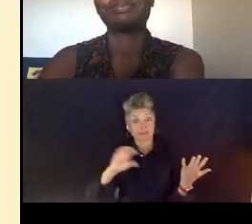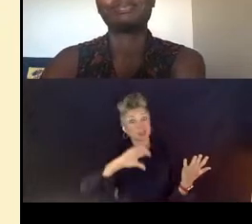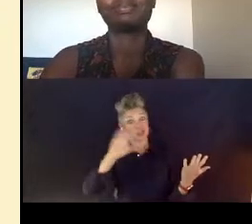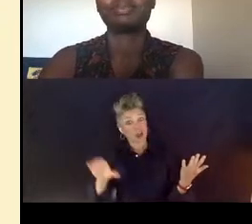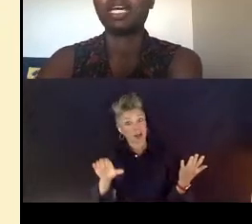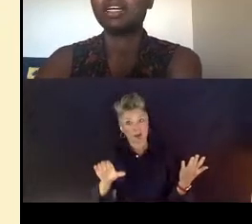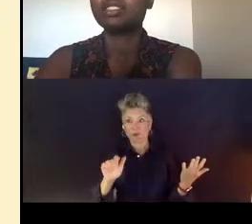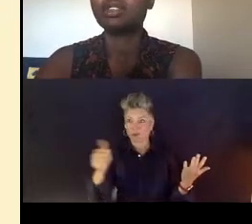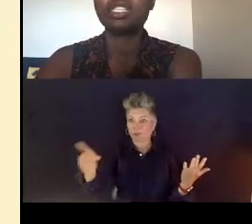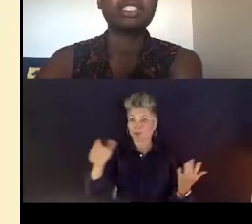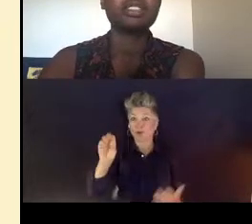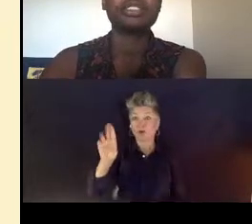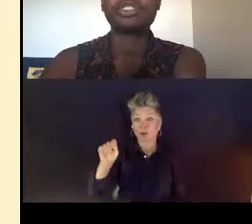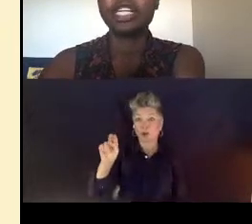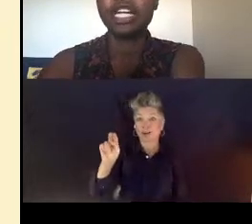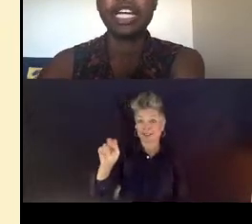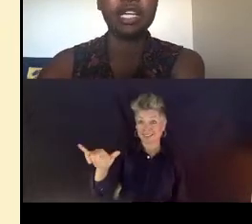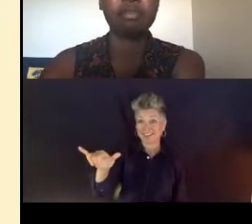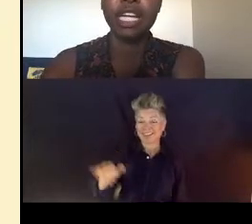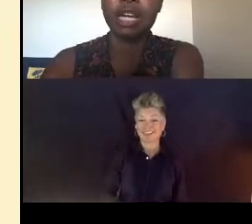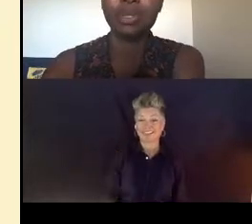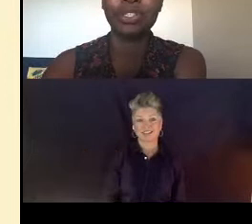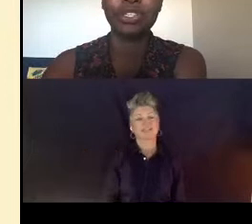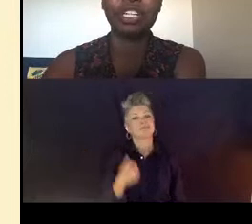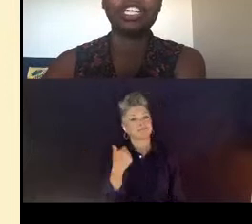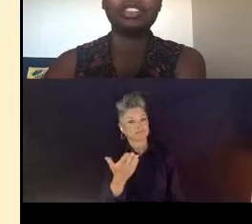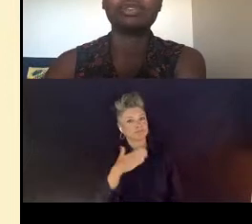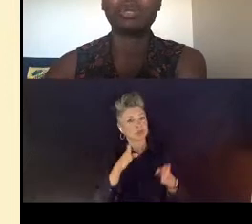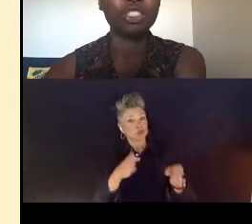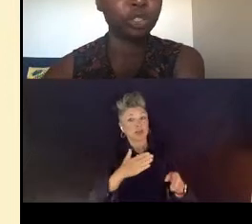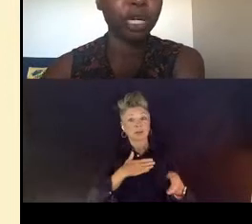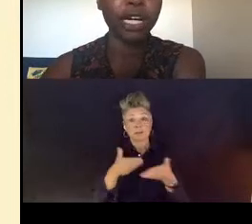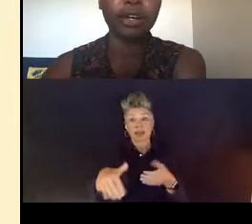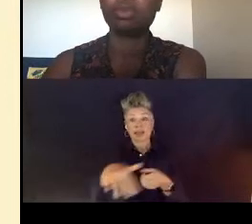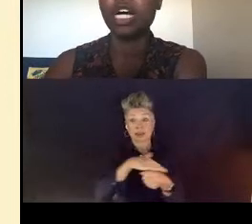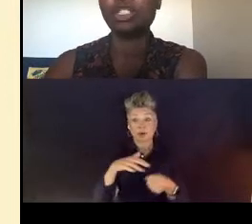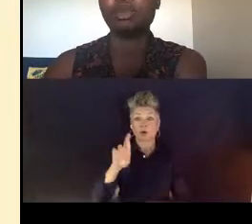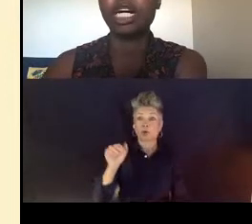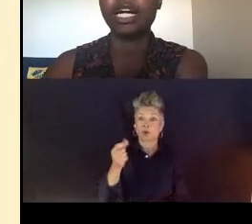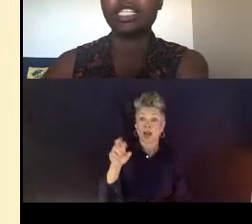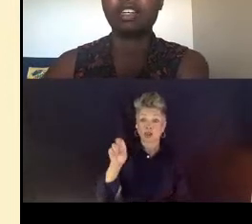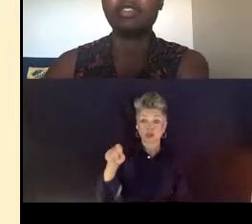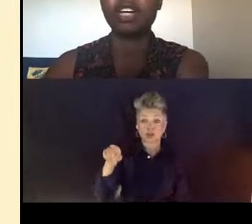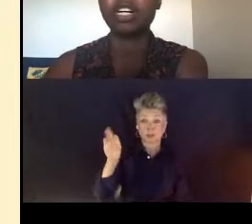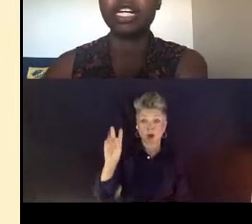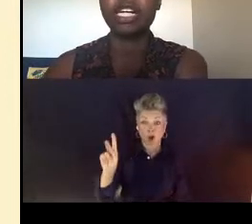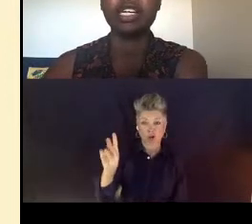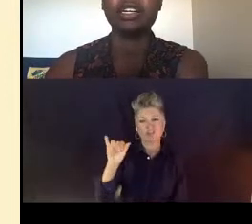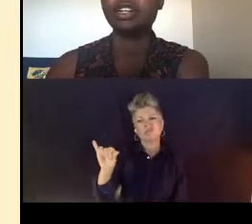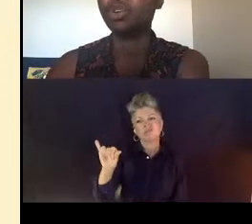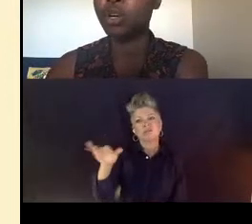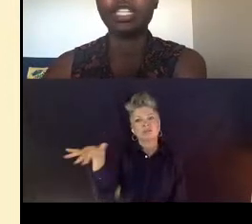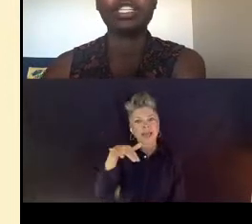away. So this is a street in my neighborhood of Rogers Park. Rogers Park is on the